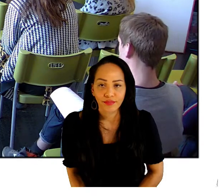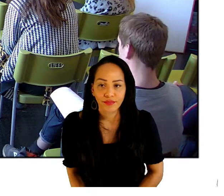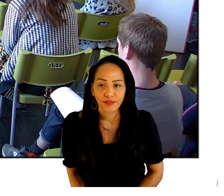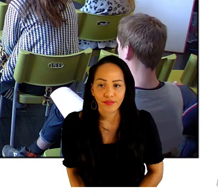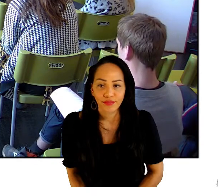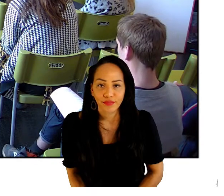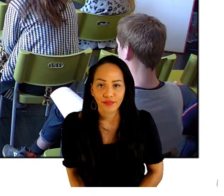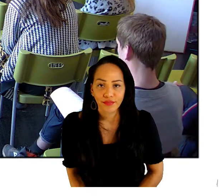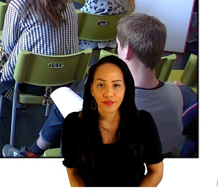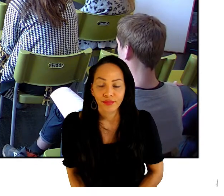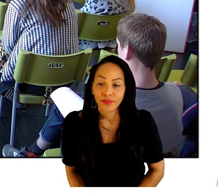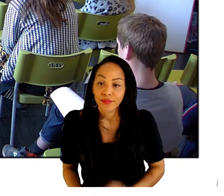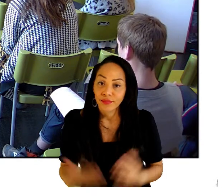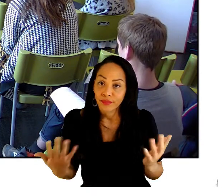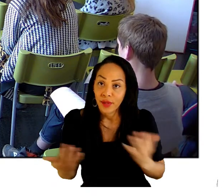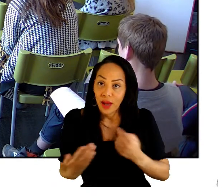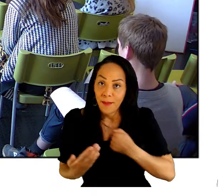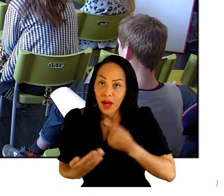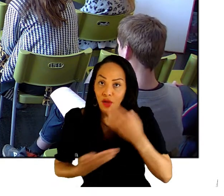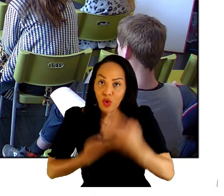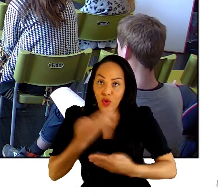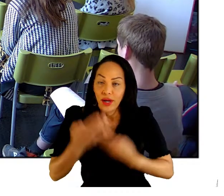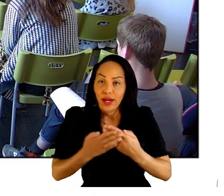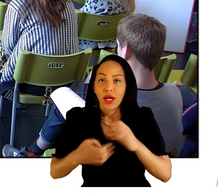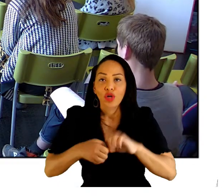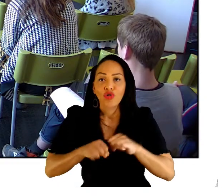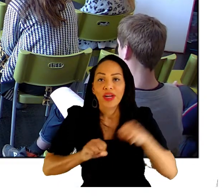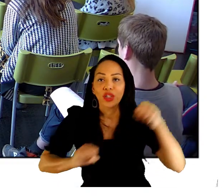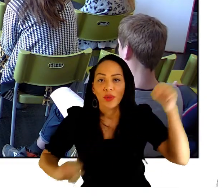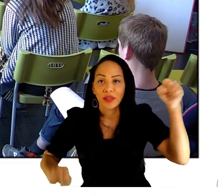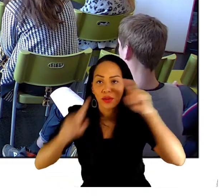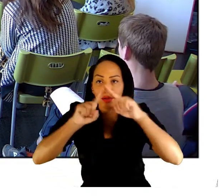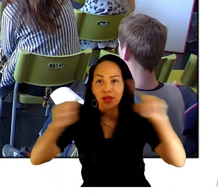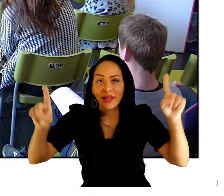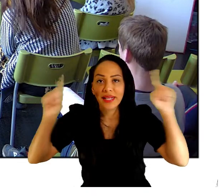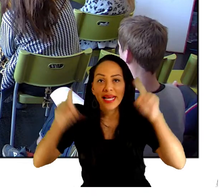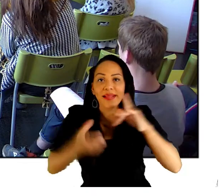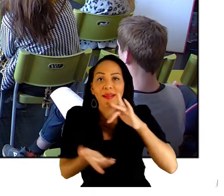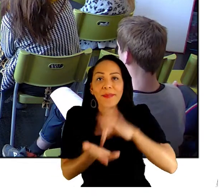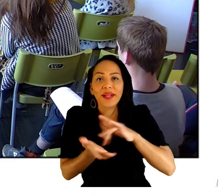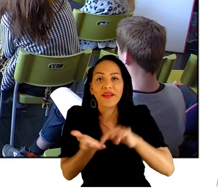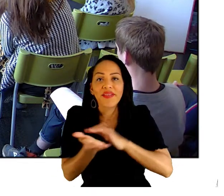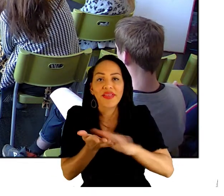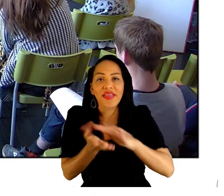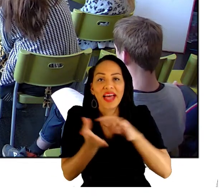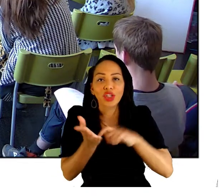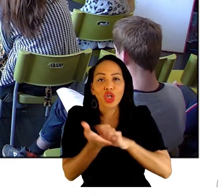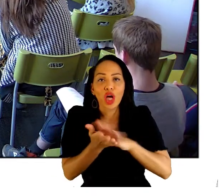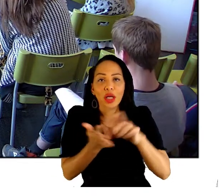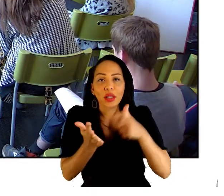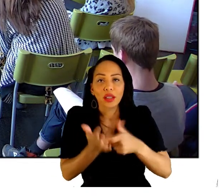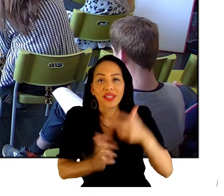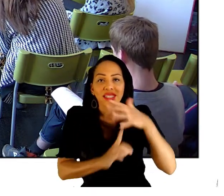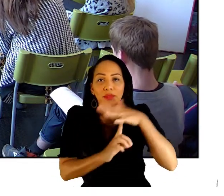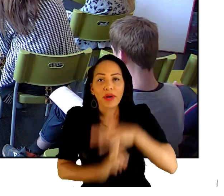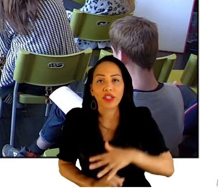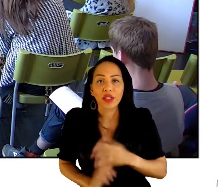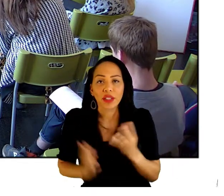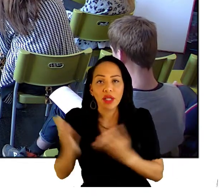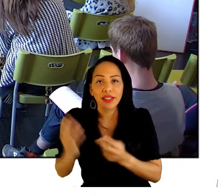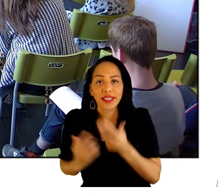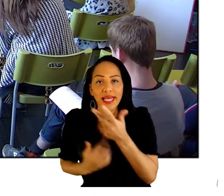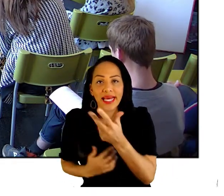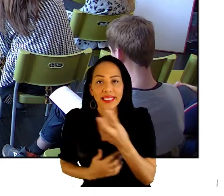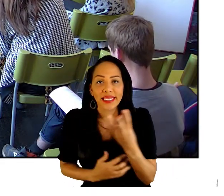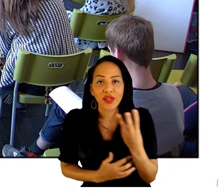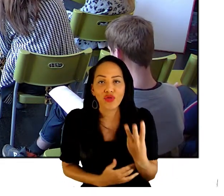the story is that I graduated from university in the middle of the Thatcher Depression in 1983, and I found myself in a